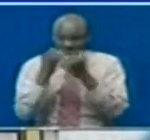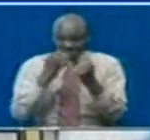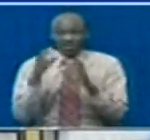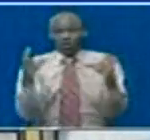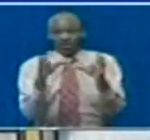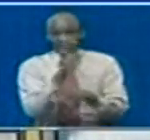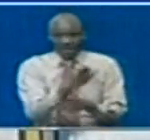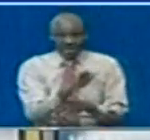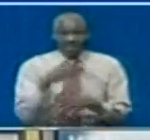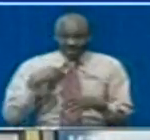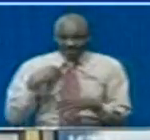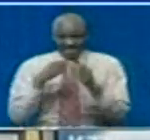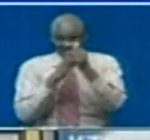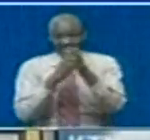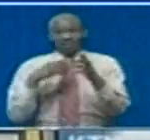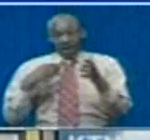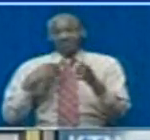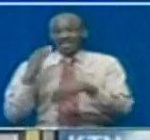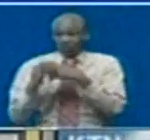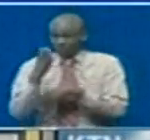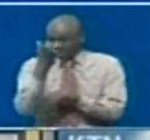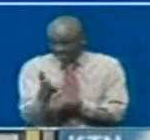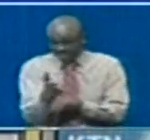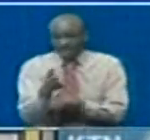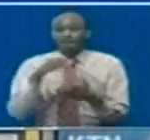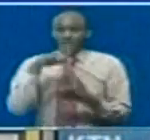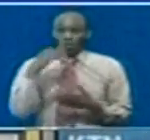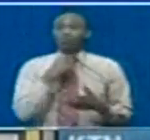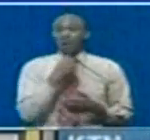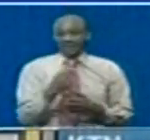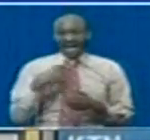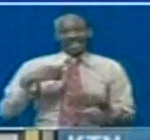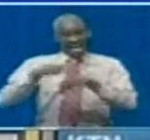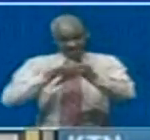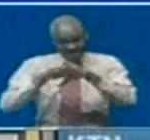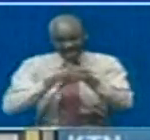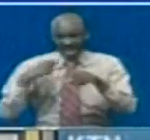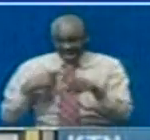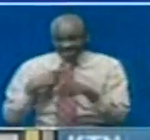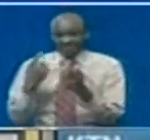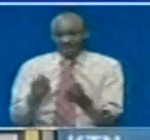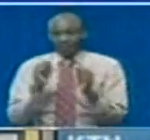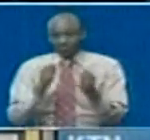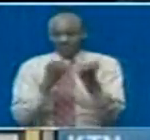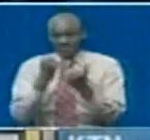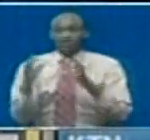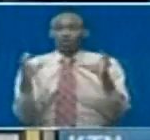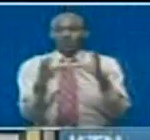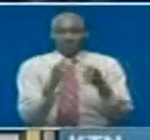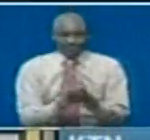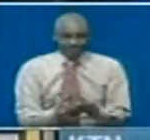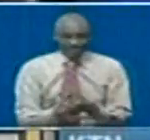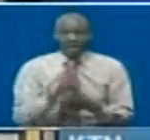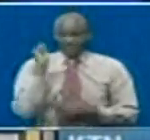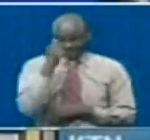community need this relationship as much or more as Africa and its business community.